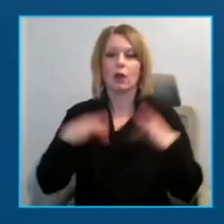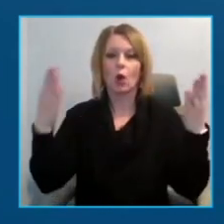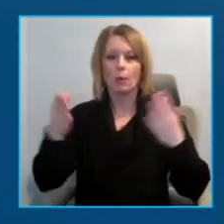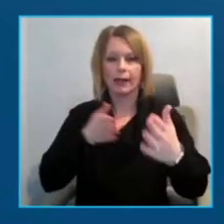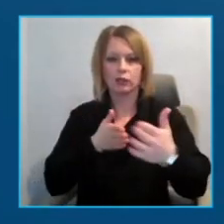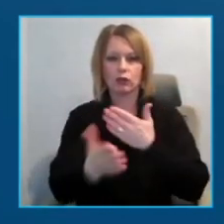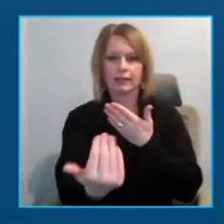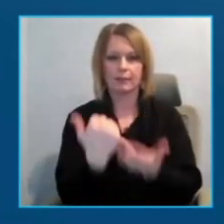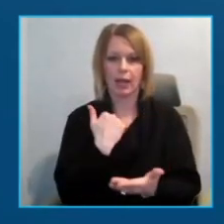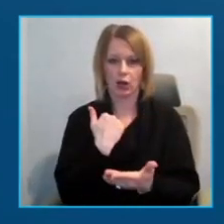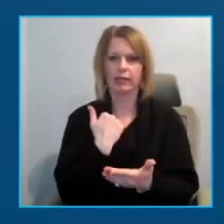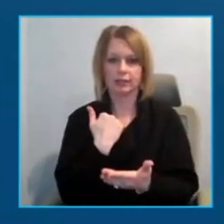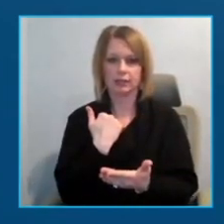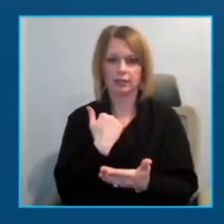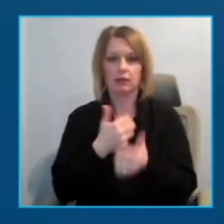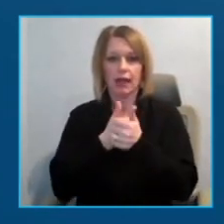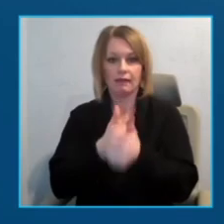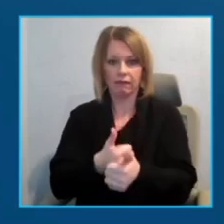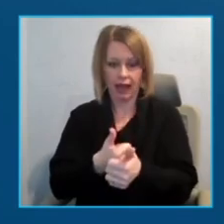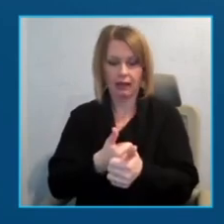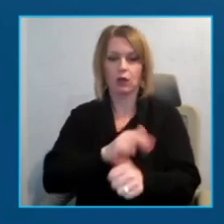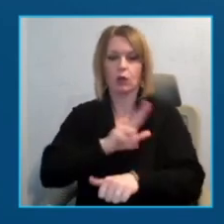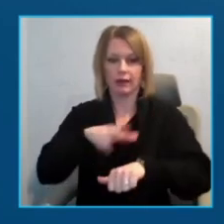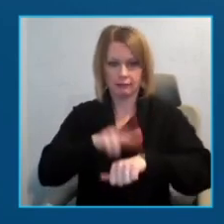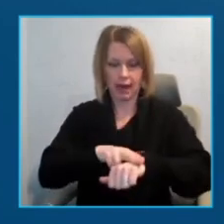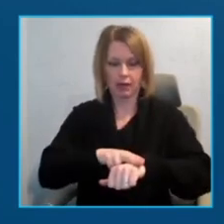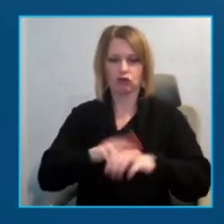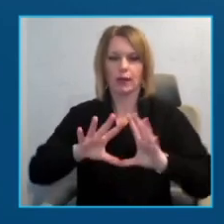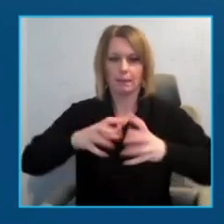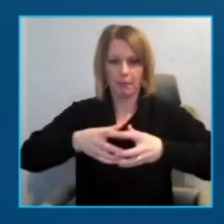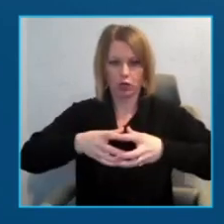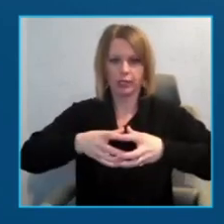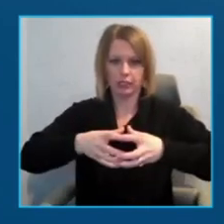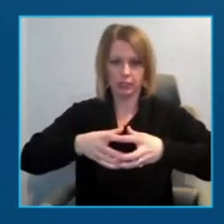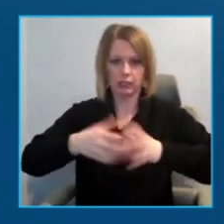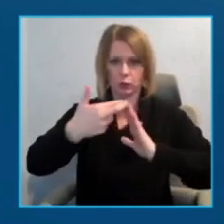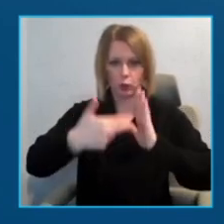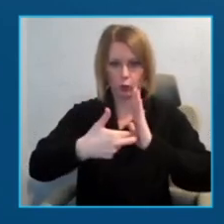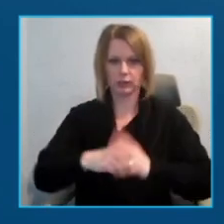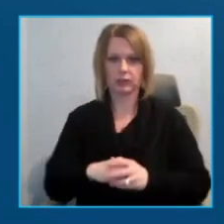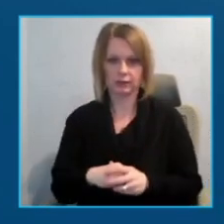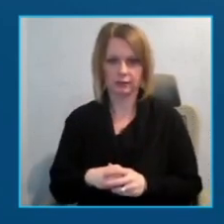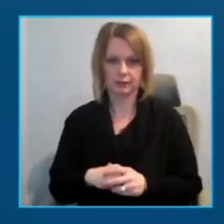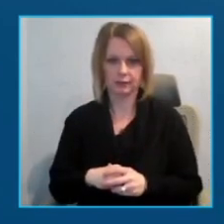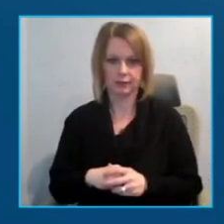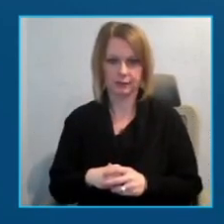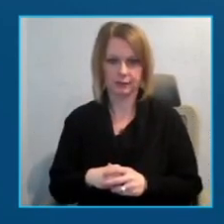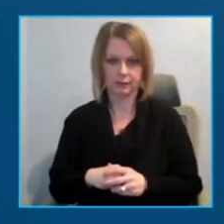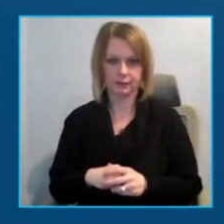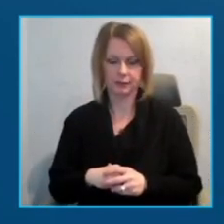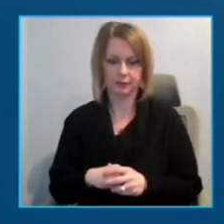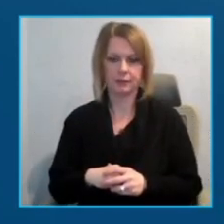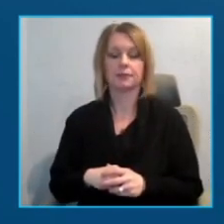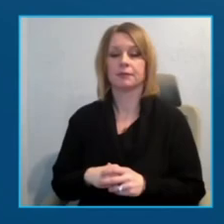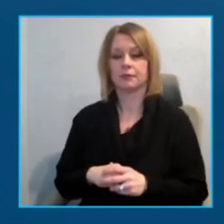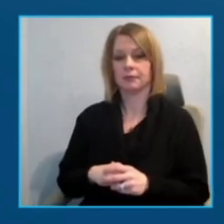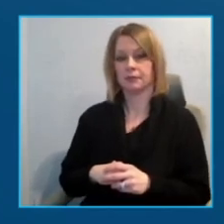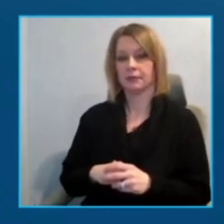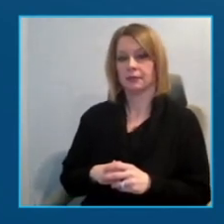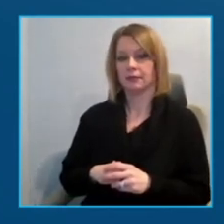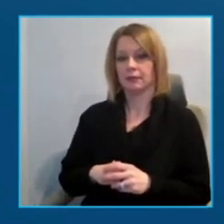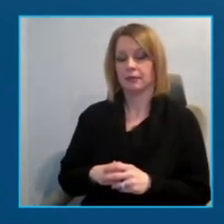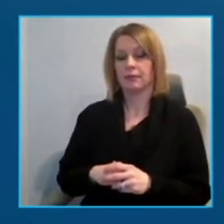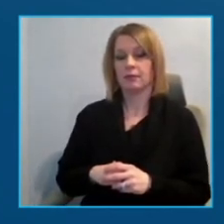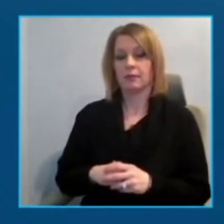that it is following the national party's rules. The only question before this Rules and Bylaws Committee